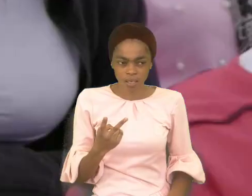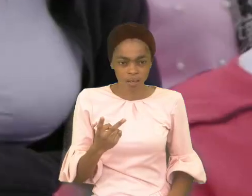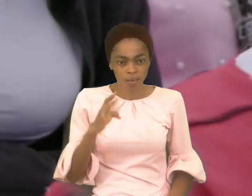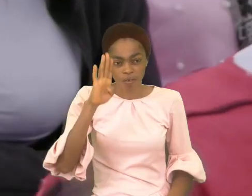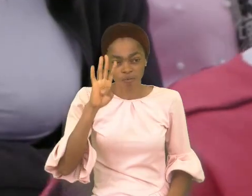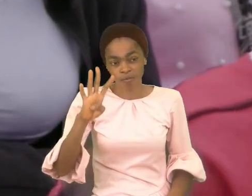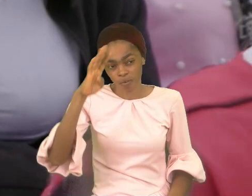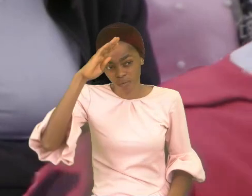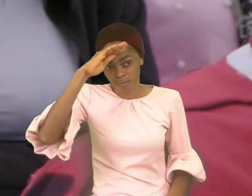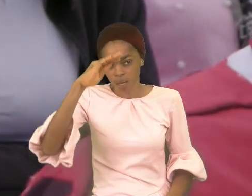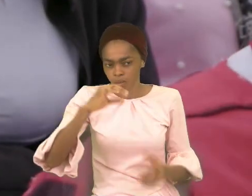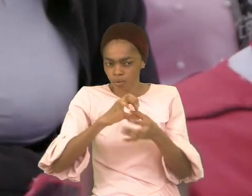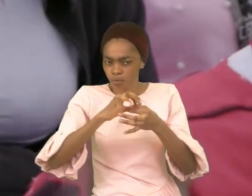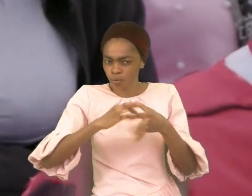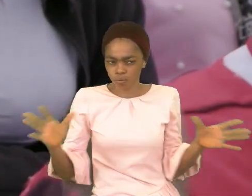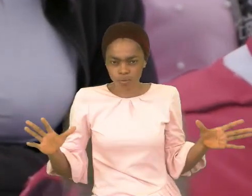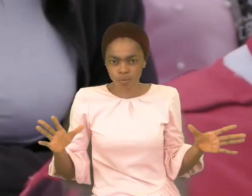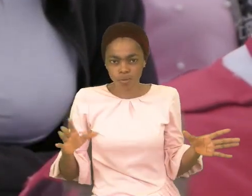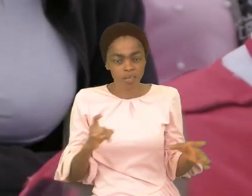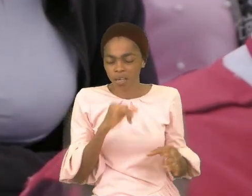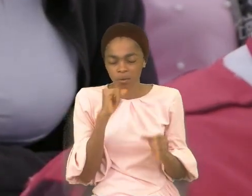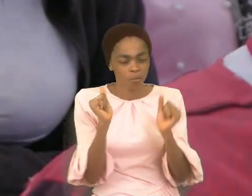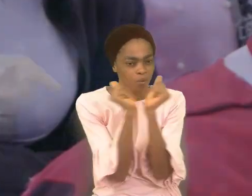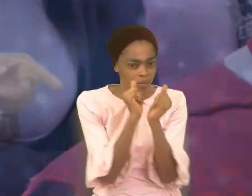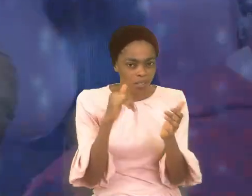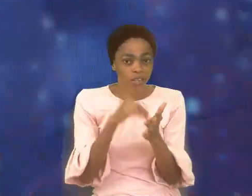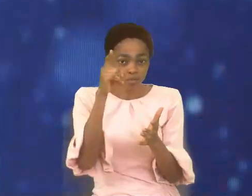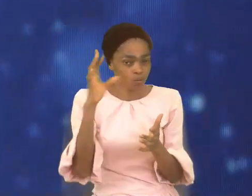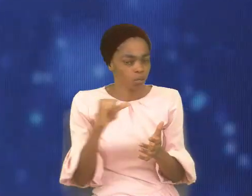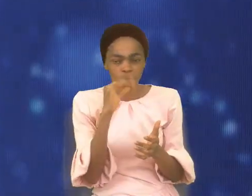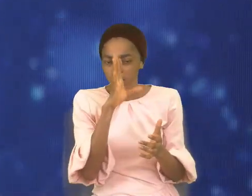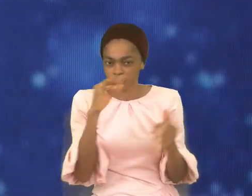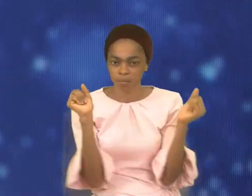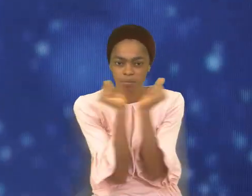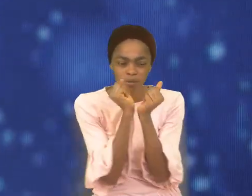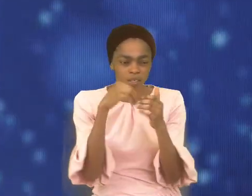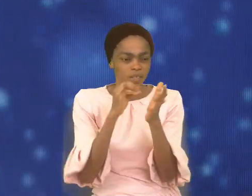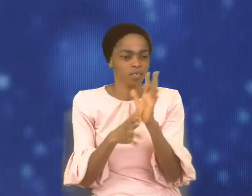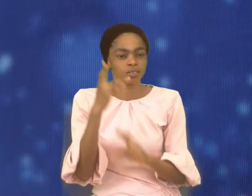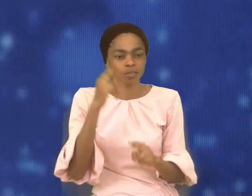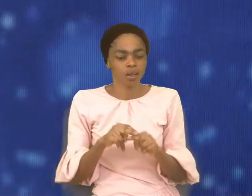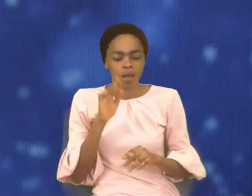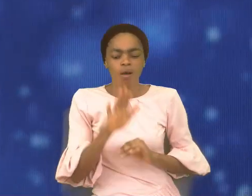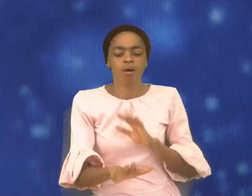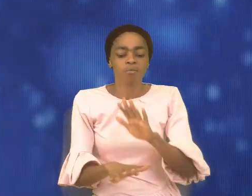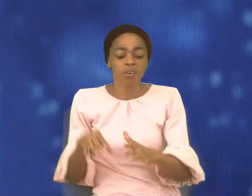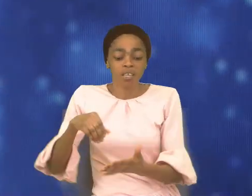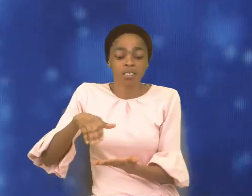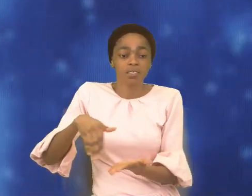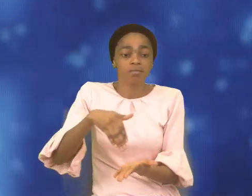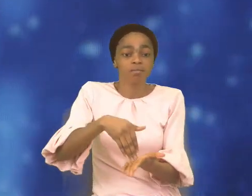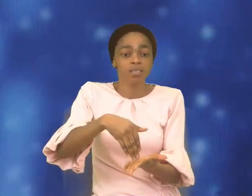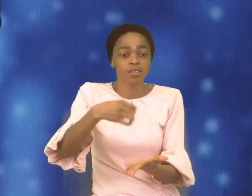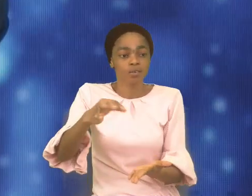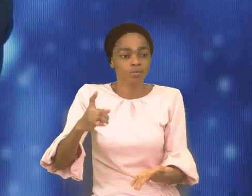anymore. Walking in the midst of the fire, and they have no hurt, and the